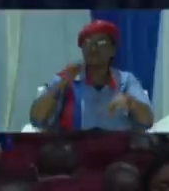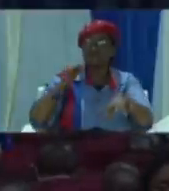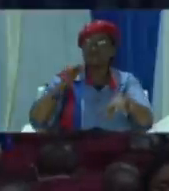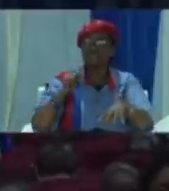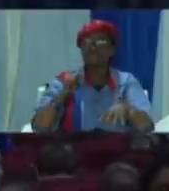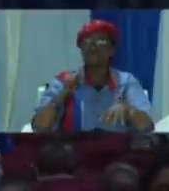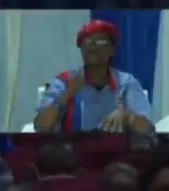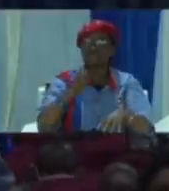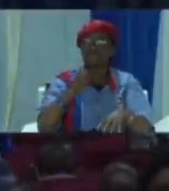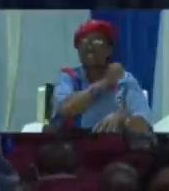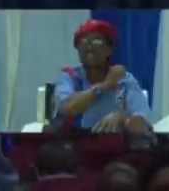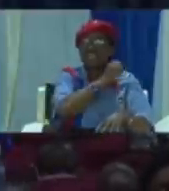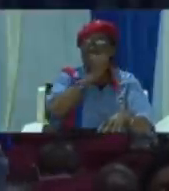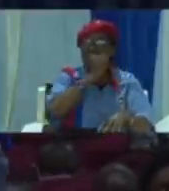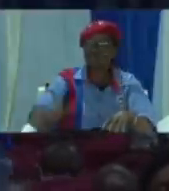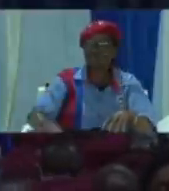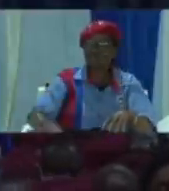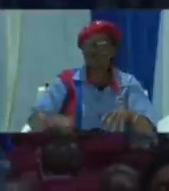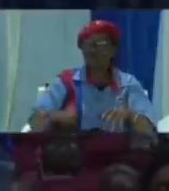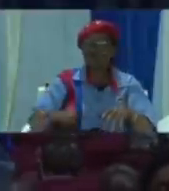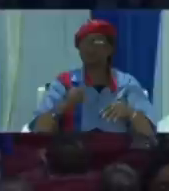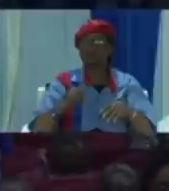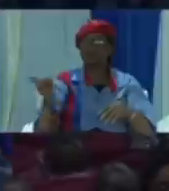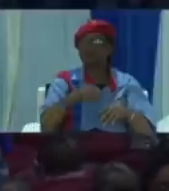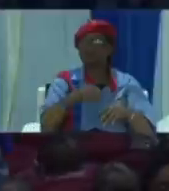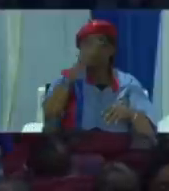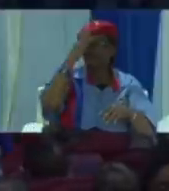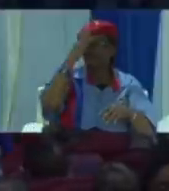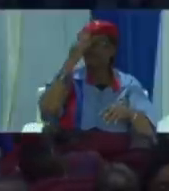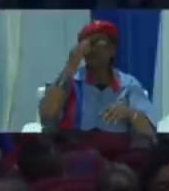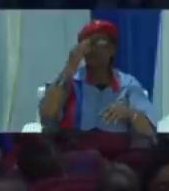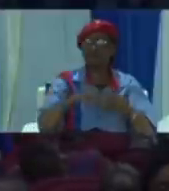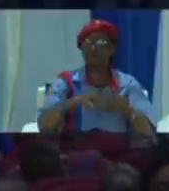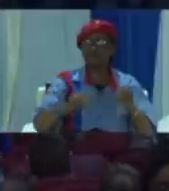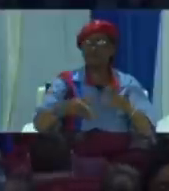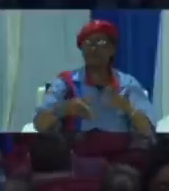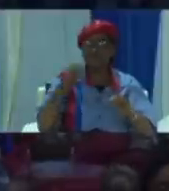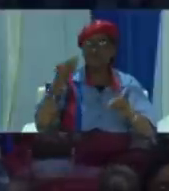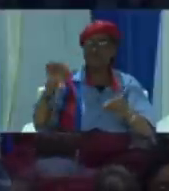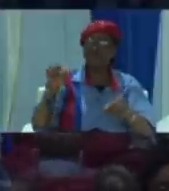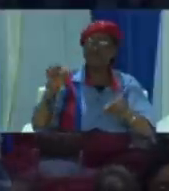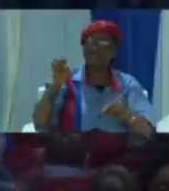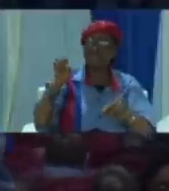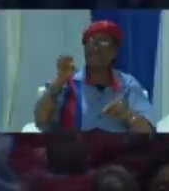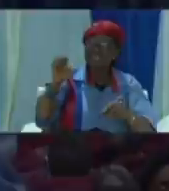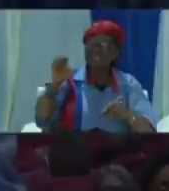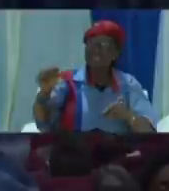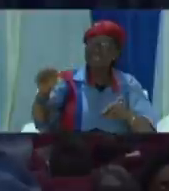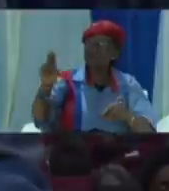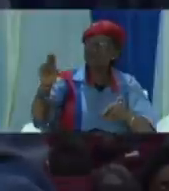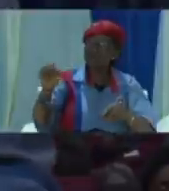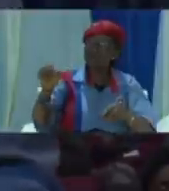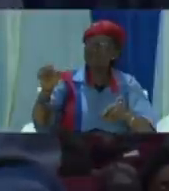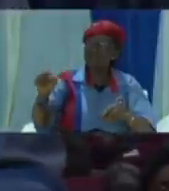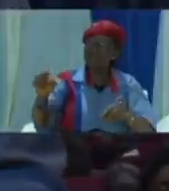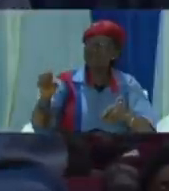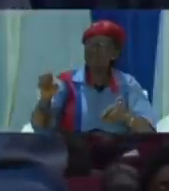I couldn't go down, but yes, I would. You know the story of Esau, so I don't need to go.